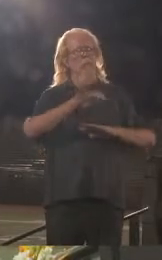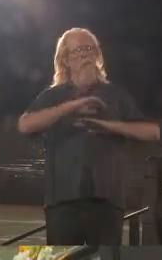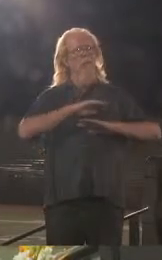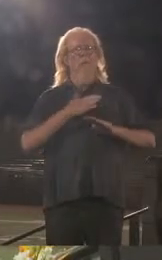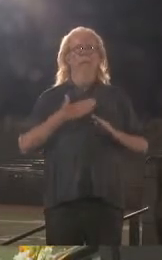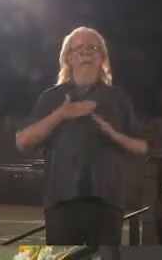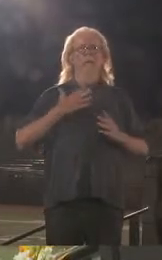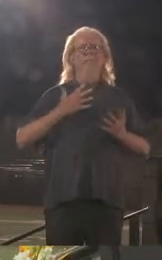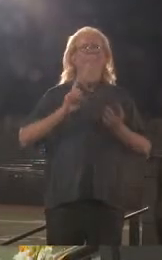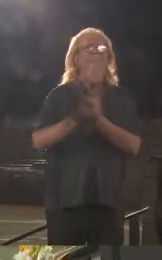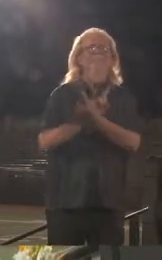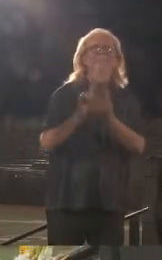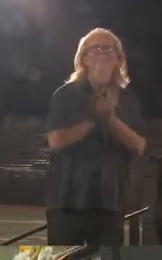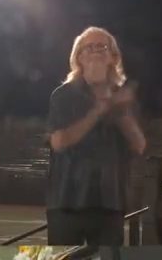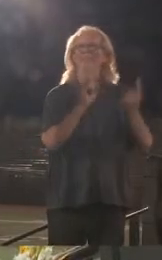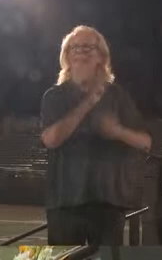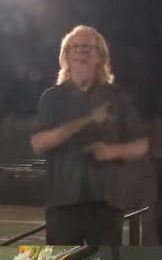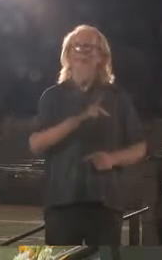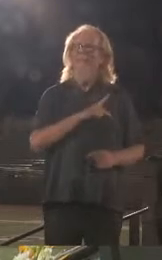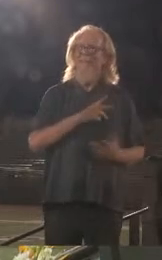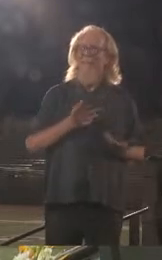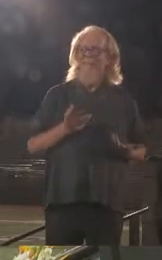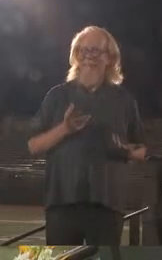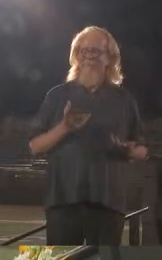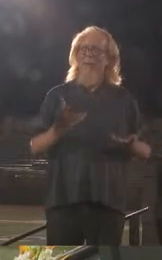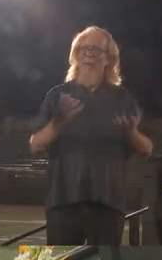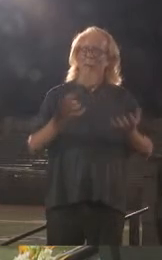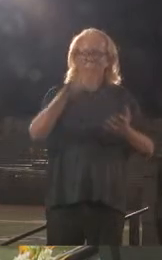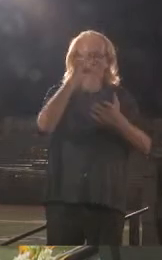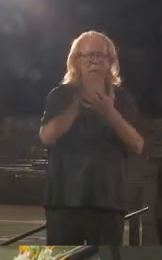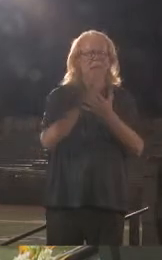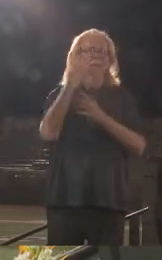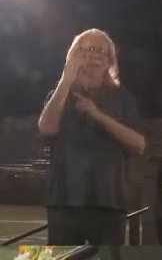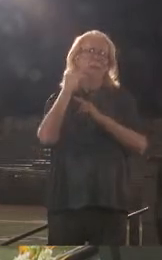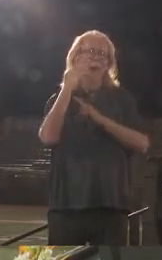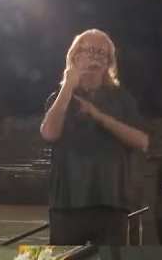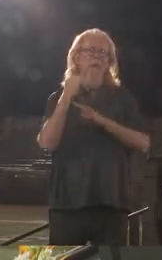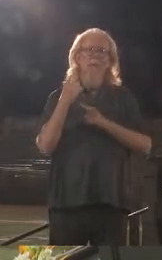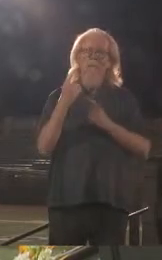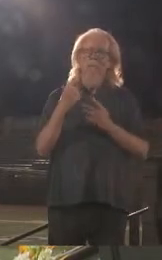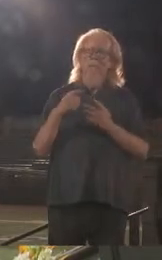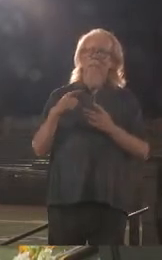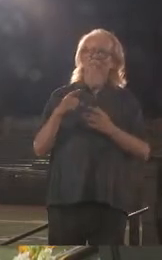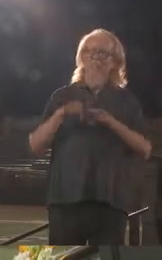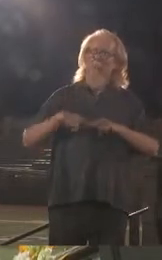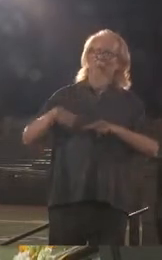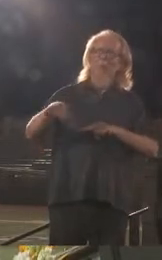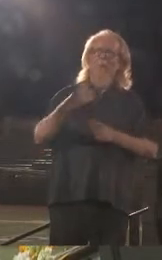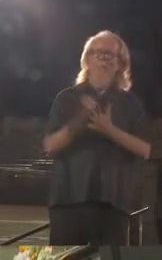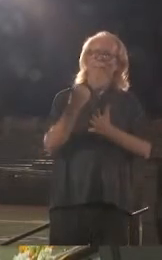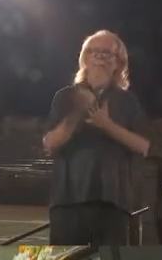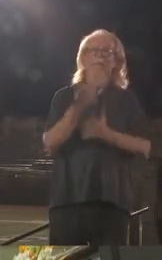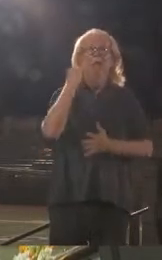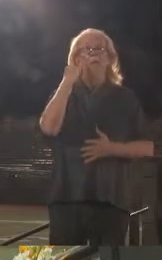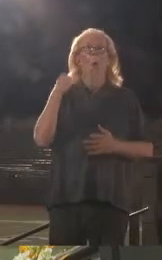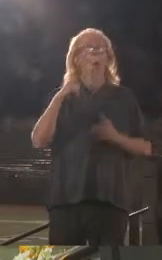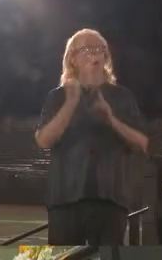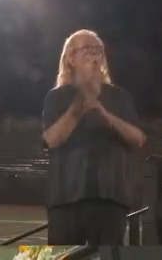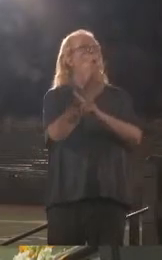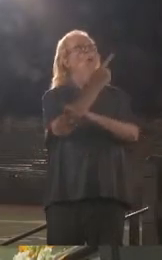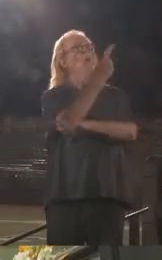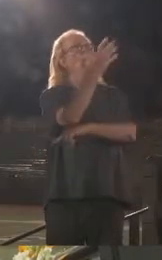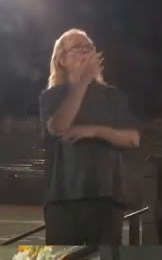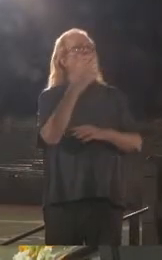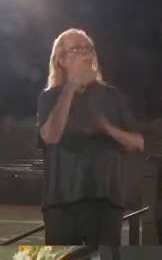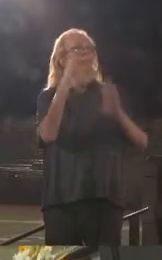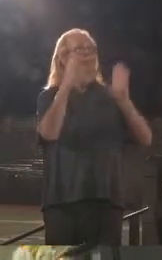personality. I'm a firm believer in the idea that your experience is what you make of it. if you choose to misbehave and set your priorities in